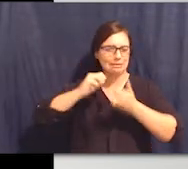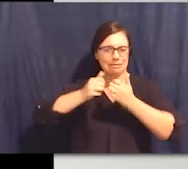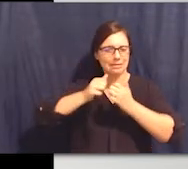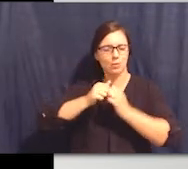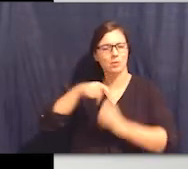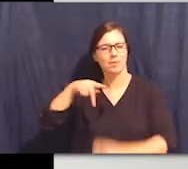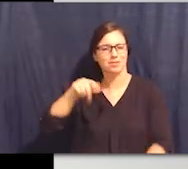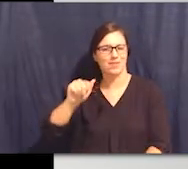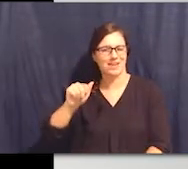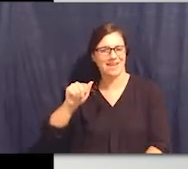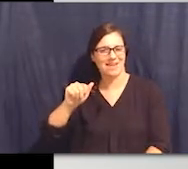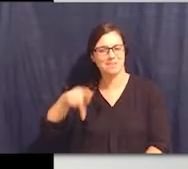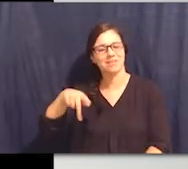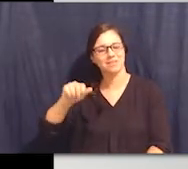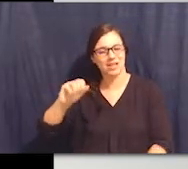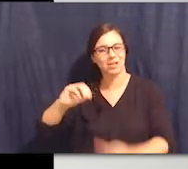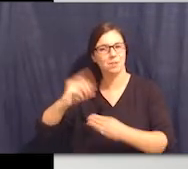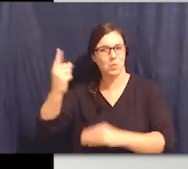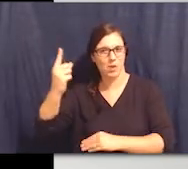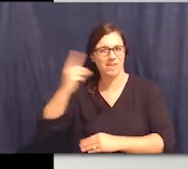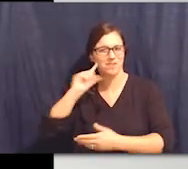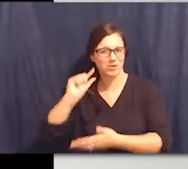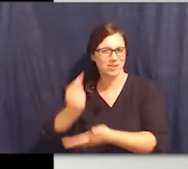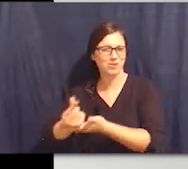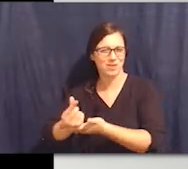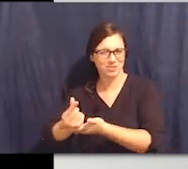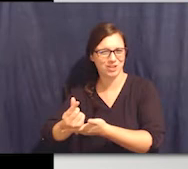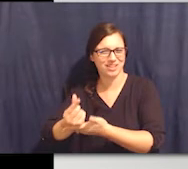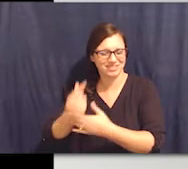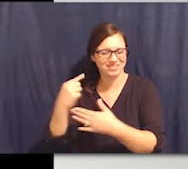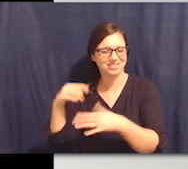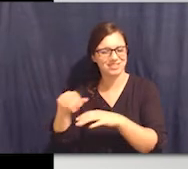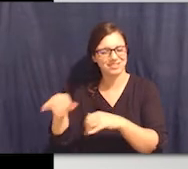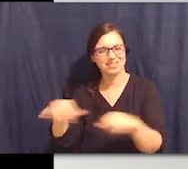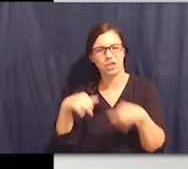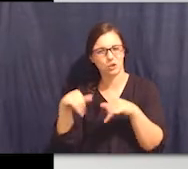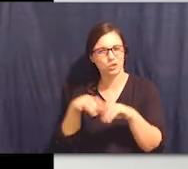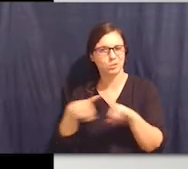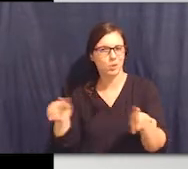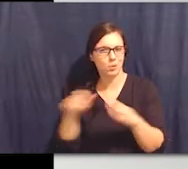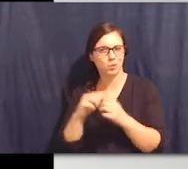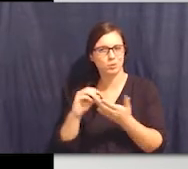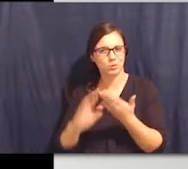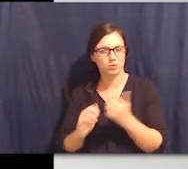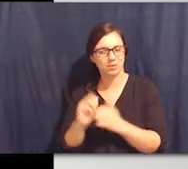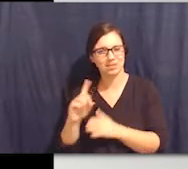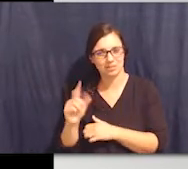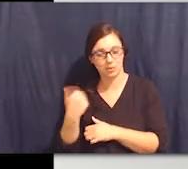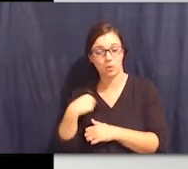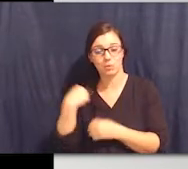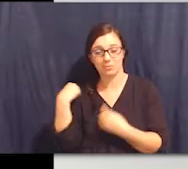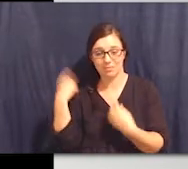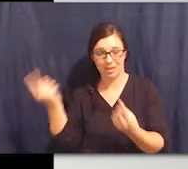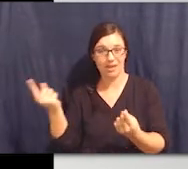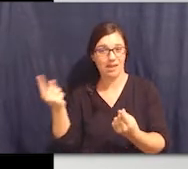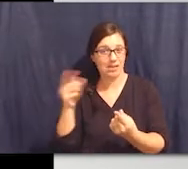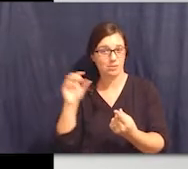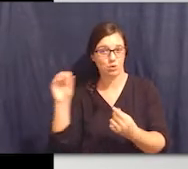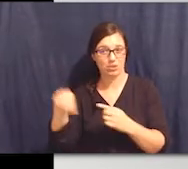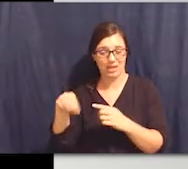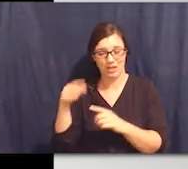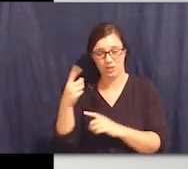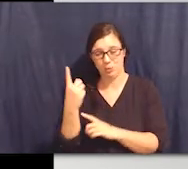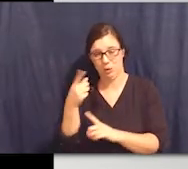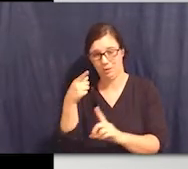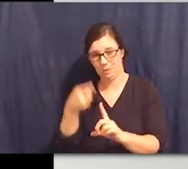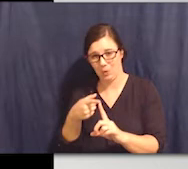with Pennsylvania. Pennsylvania is number one in terms of graduation standard diploma for students with disabilities. We've been a percentage point